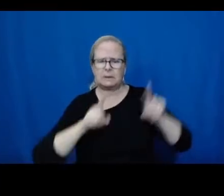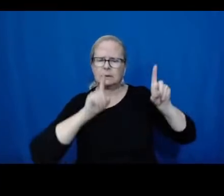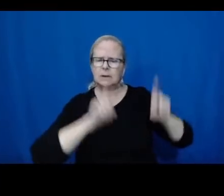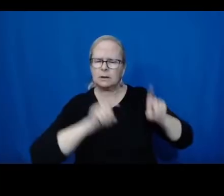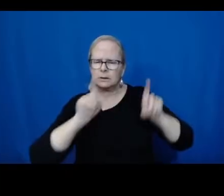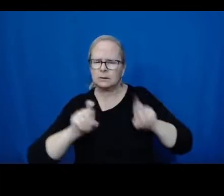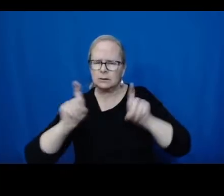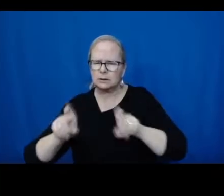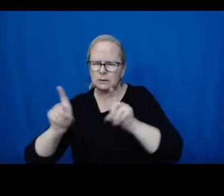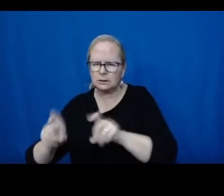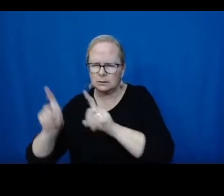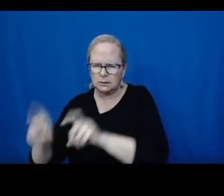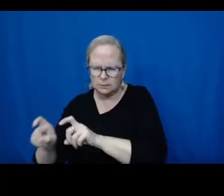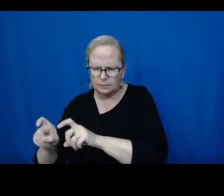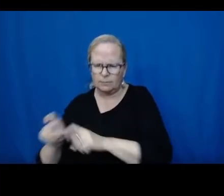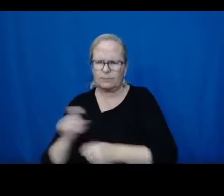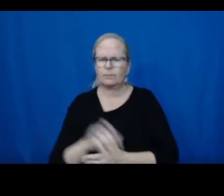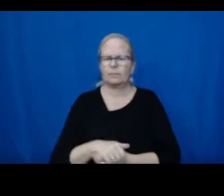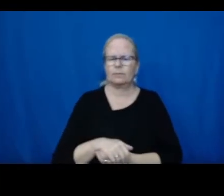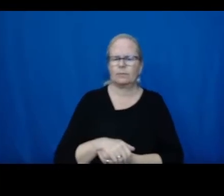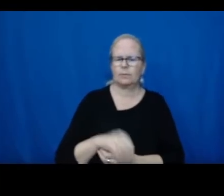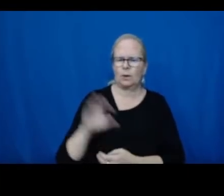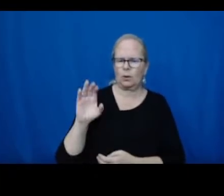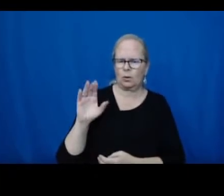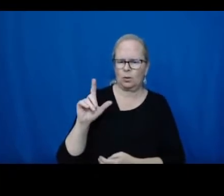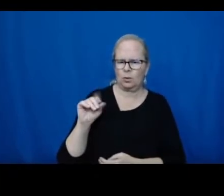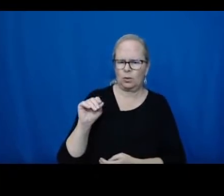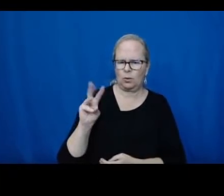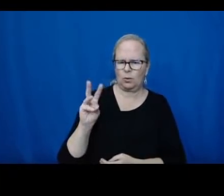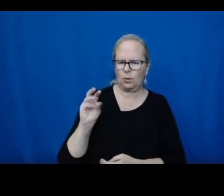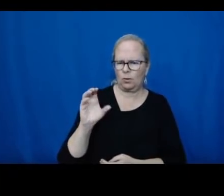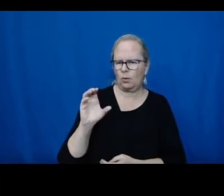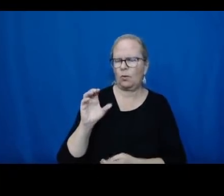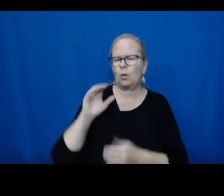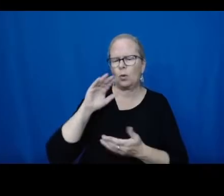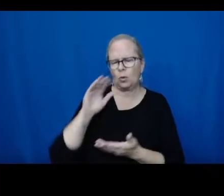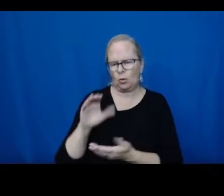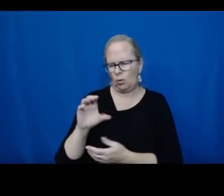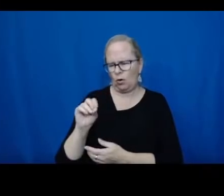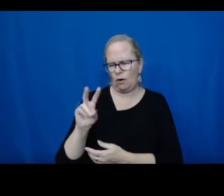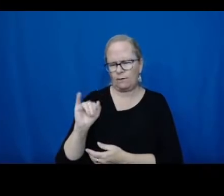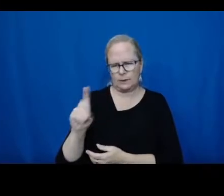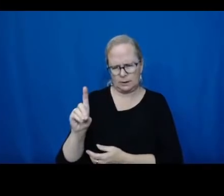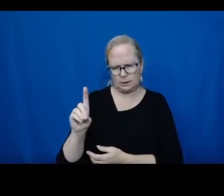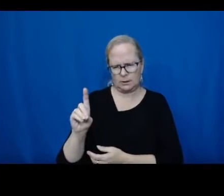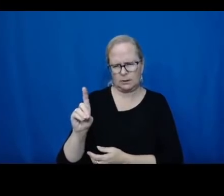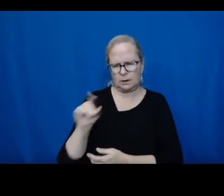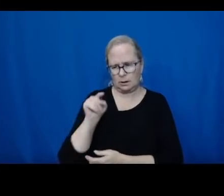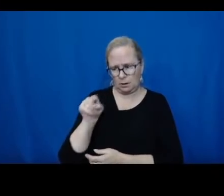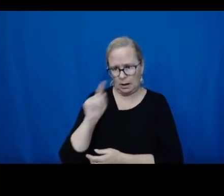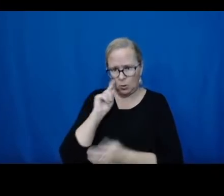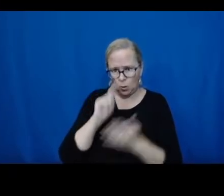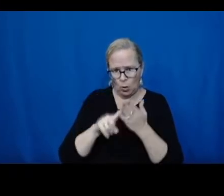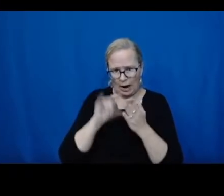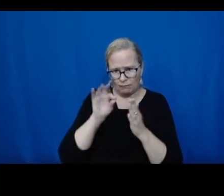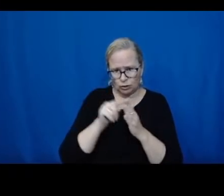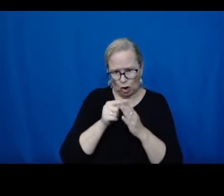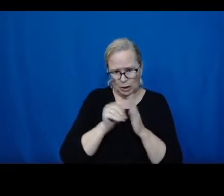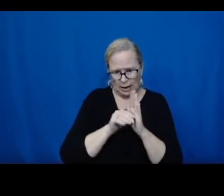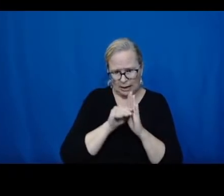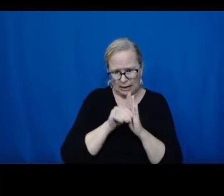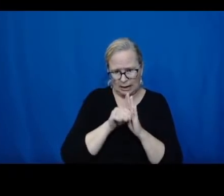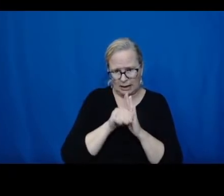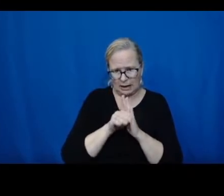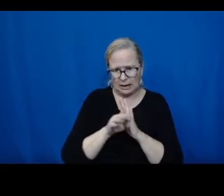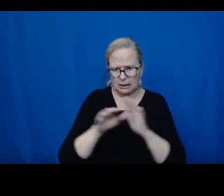it's getting higher, is huge. Some people have gone wastewater, but you need some mechanism to know you're truly low